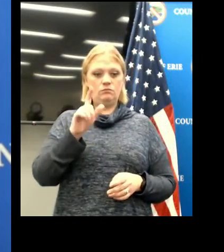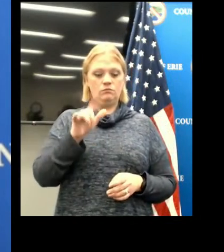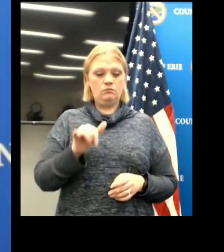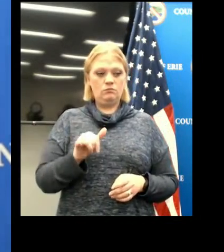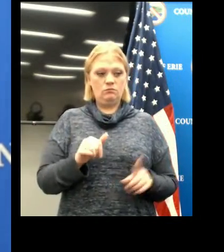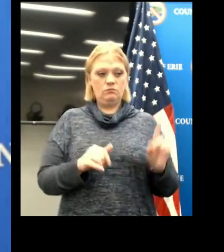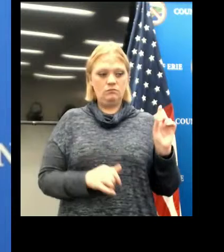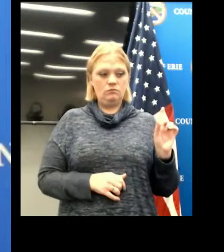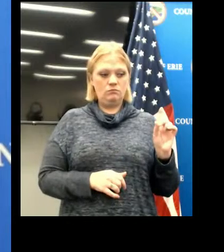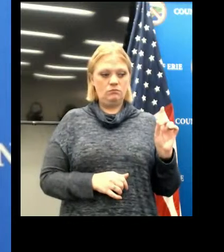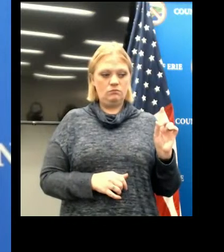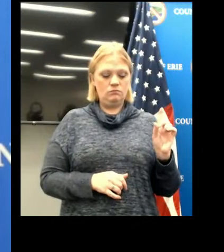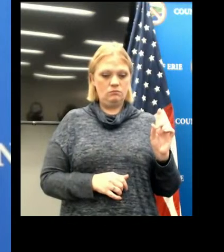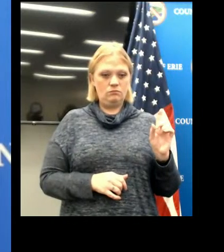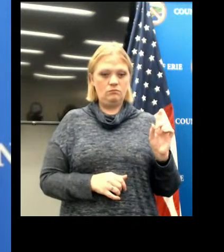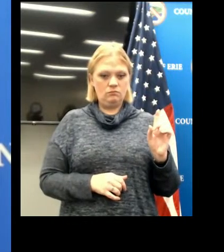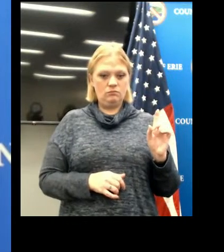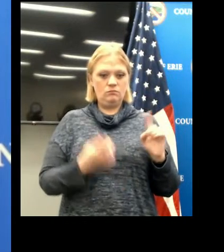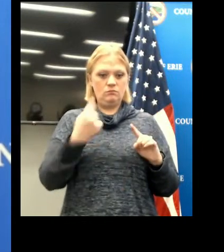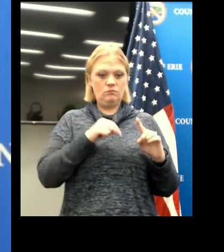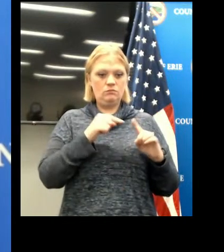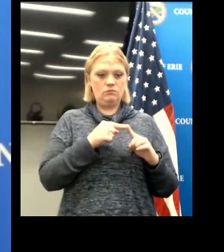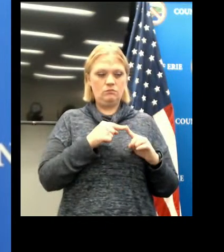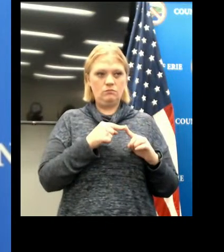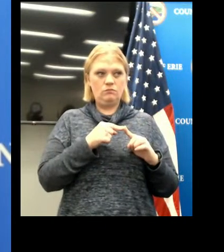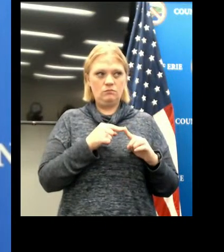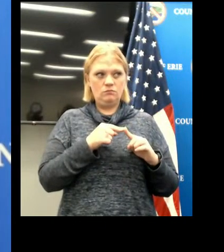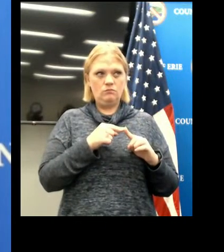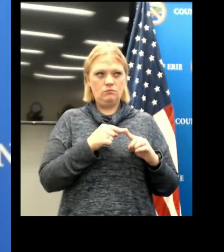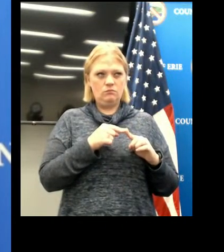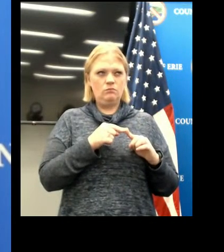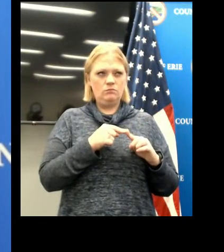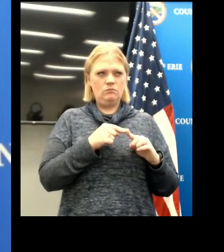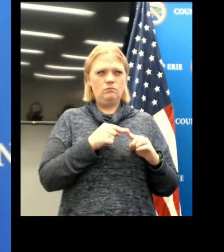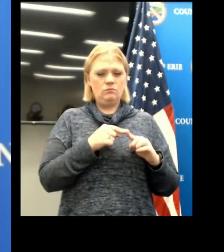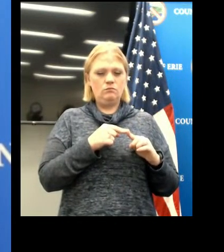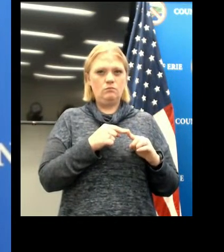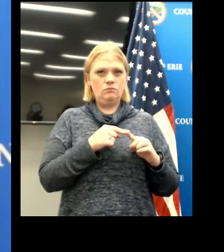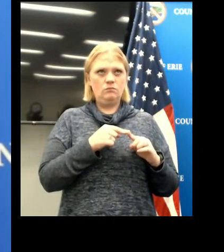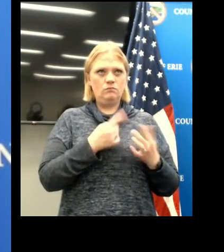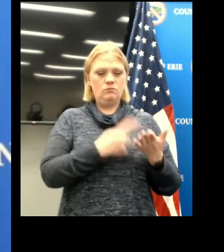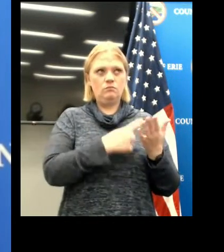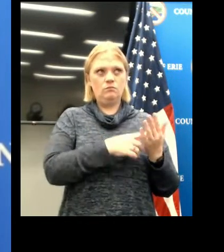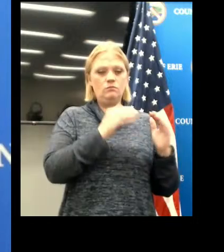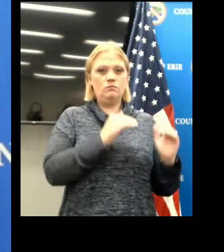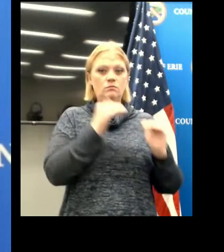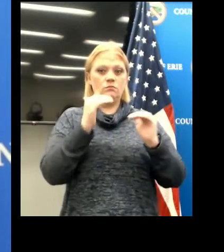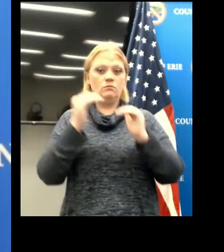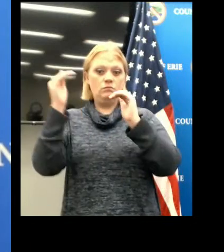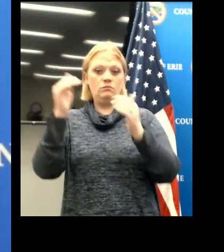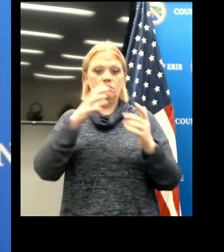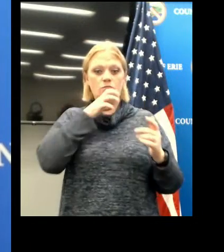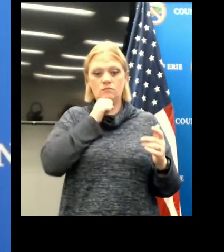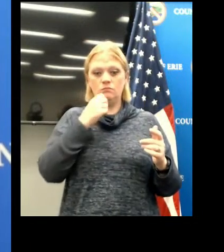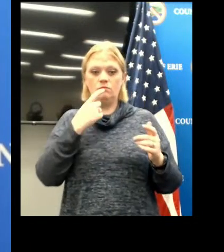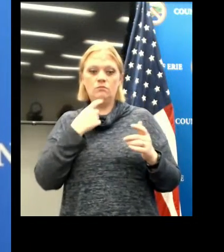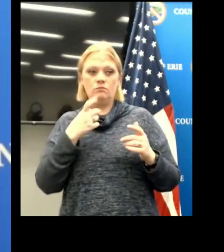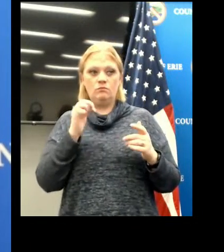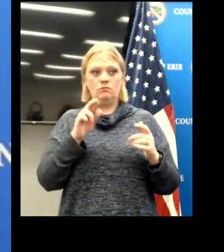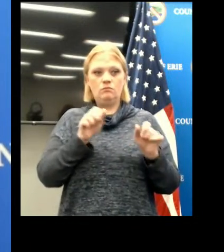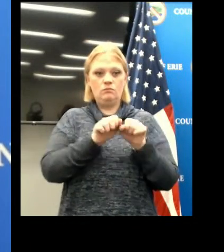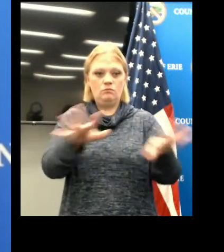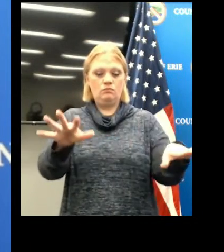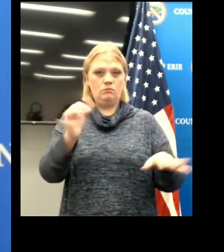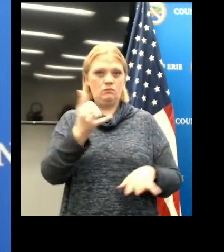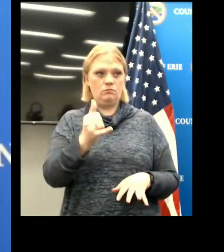Hello. So when you look at moving into an orange or a red zone or possibly expanding the yellow zone,